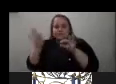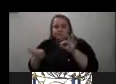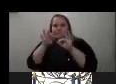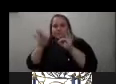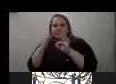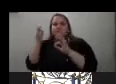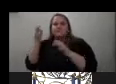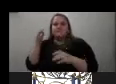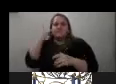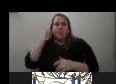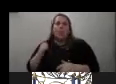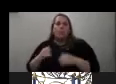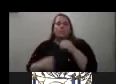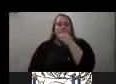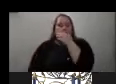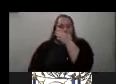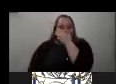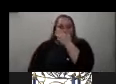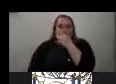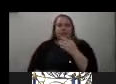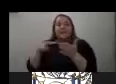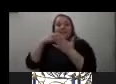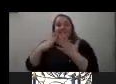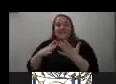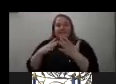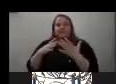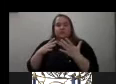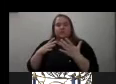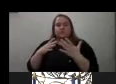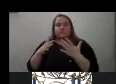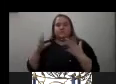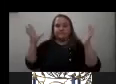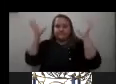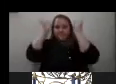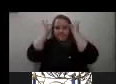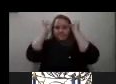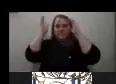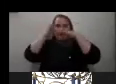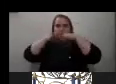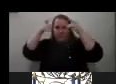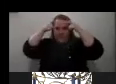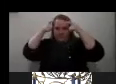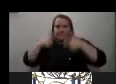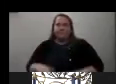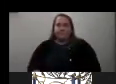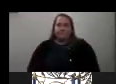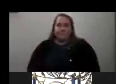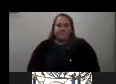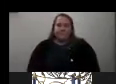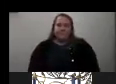of the gold trim, and the dancer pins it on their head, you know, in the back.